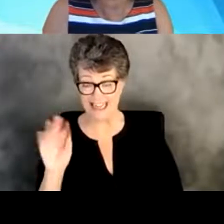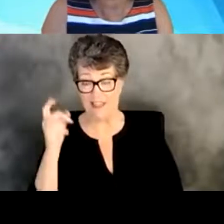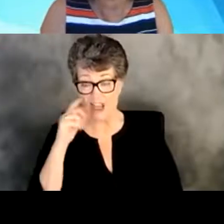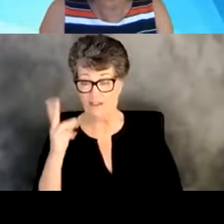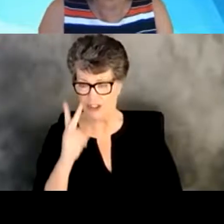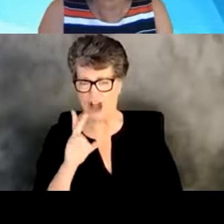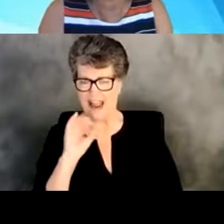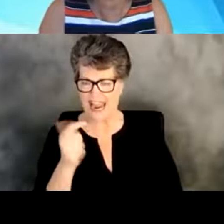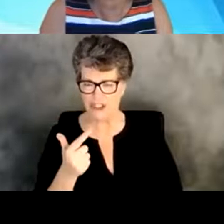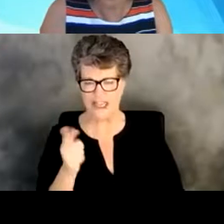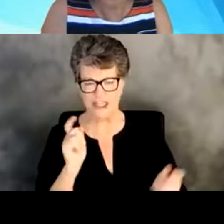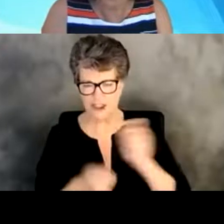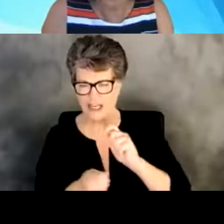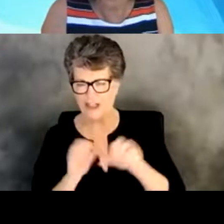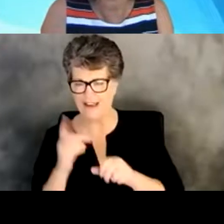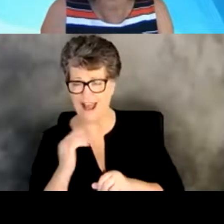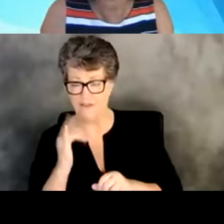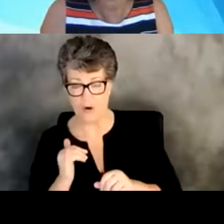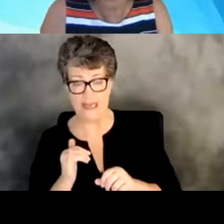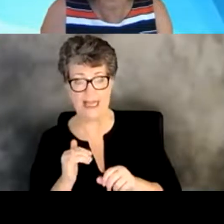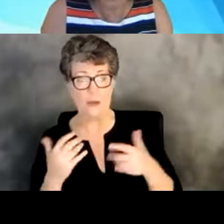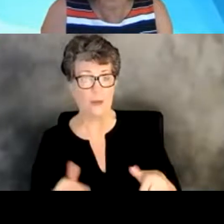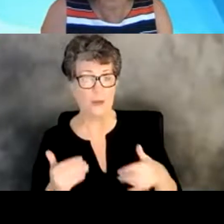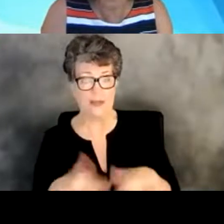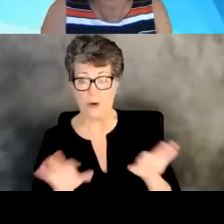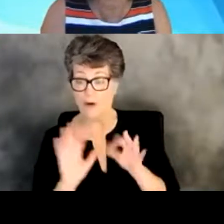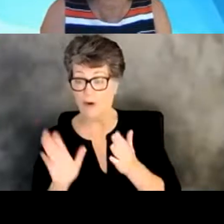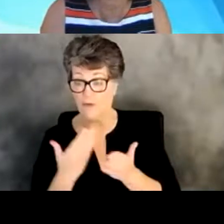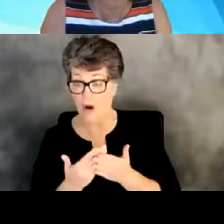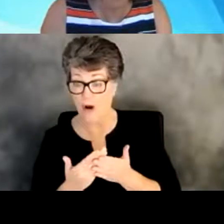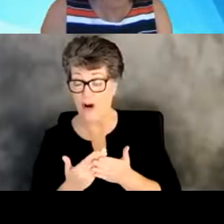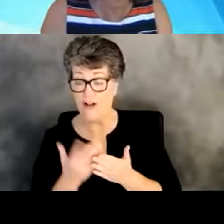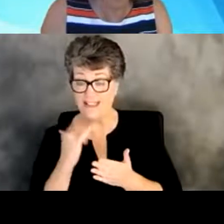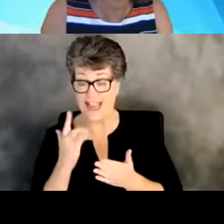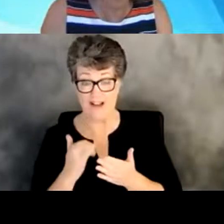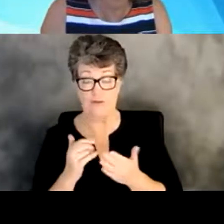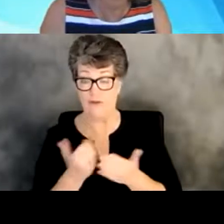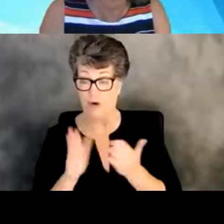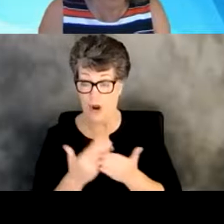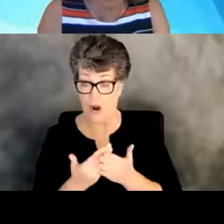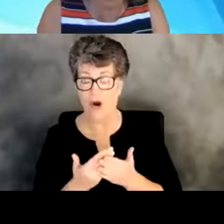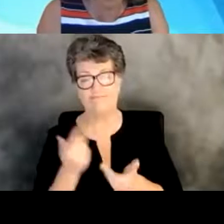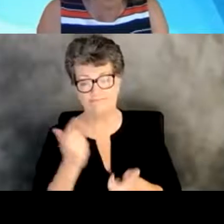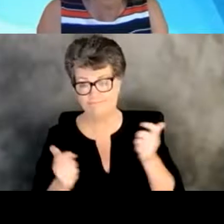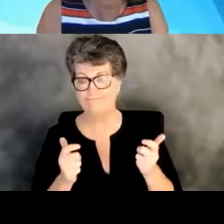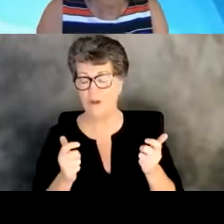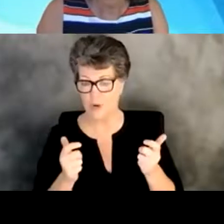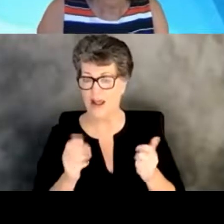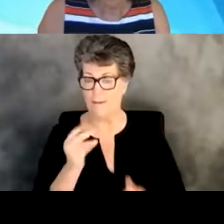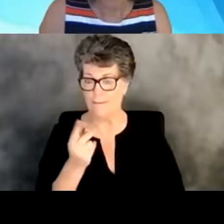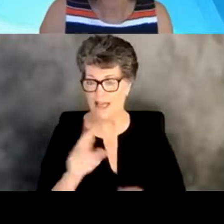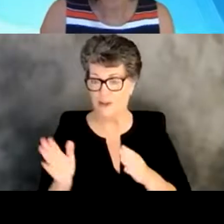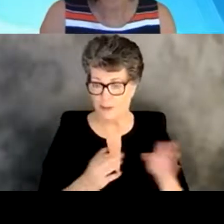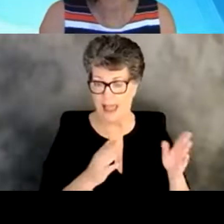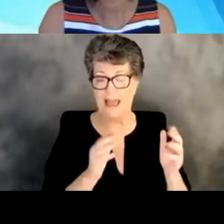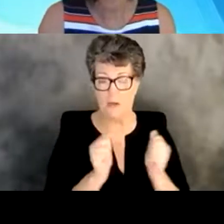is changing and changing California, and that critical to a California for all would be a master plan for aging with stakeholders, with the full cabinet,